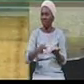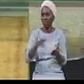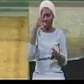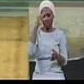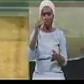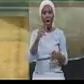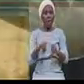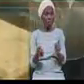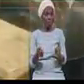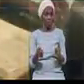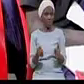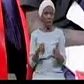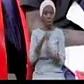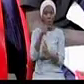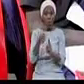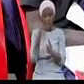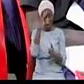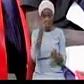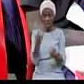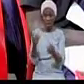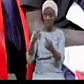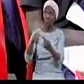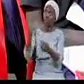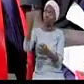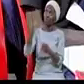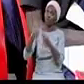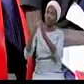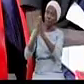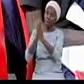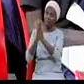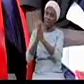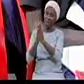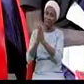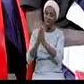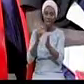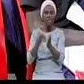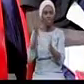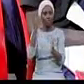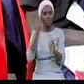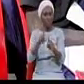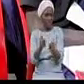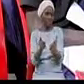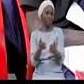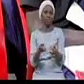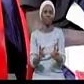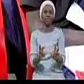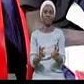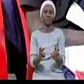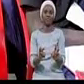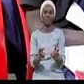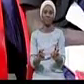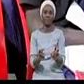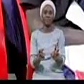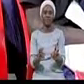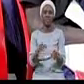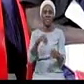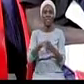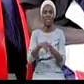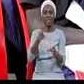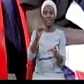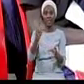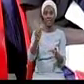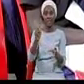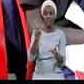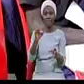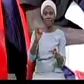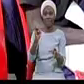for intercession, it was a different thing entirely. The prophet's repentance. Daniel chapter 9, I'm reading